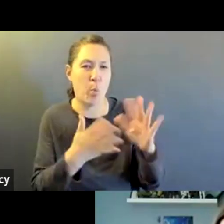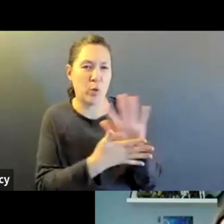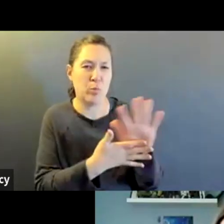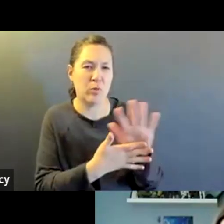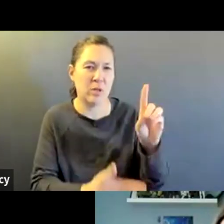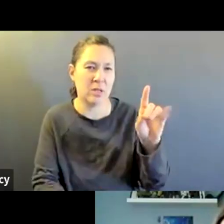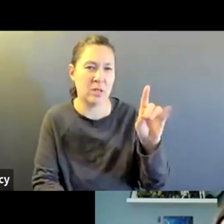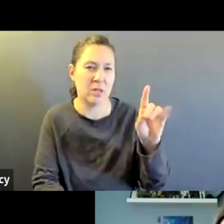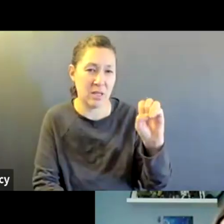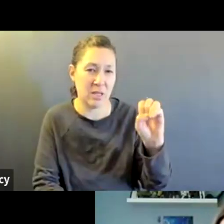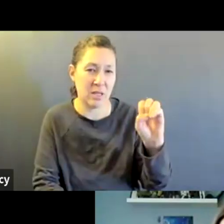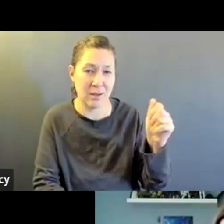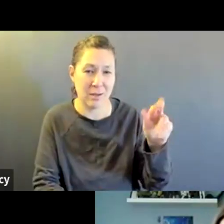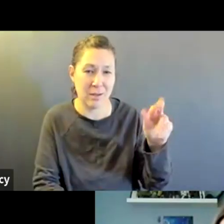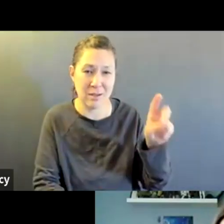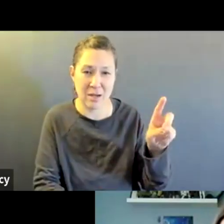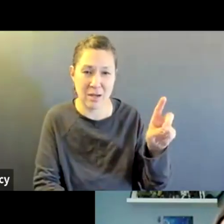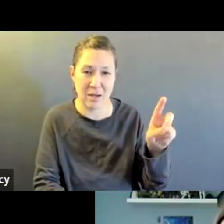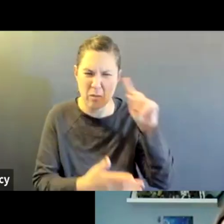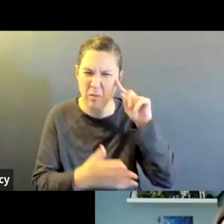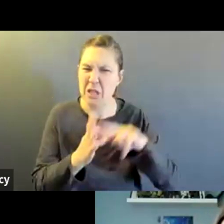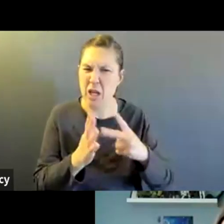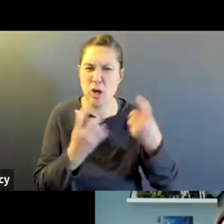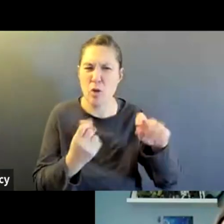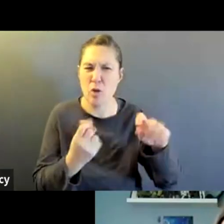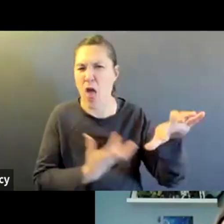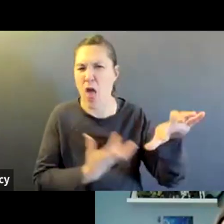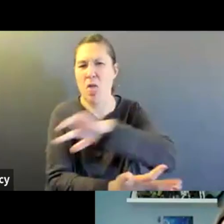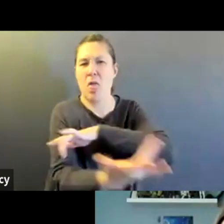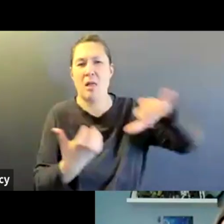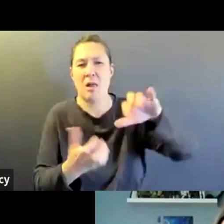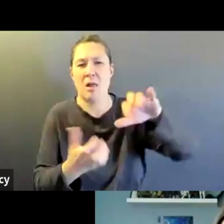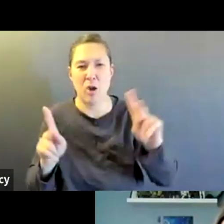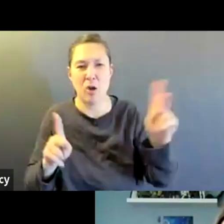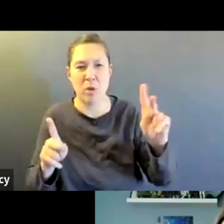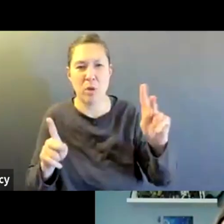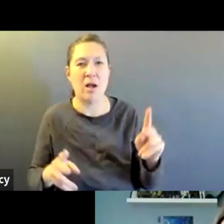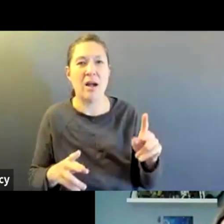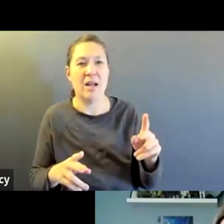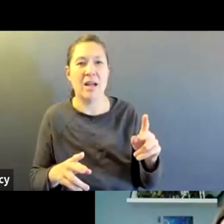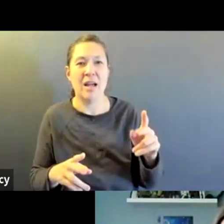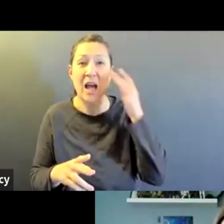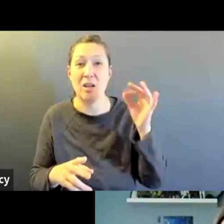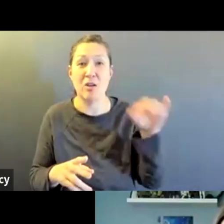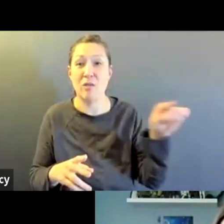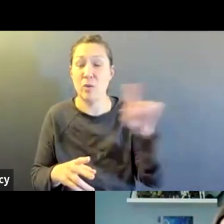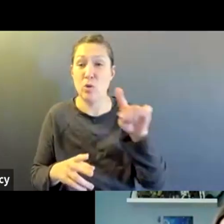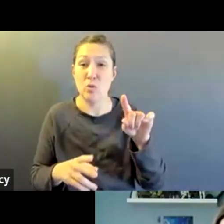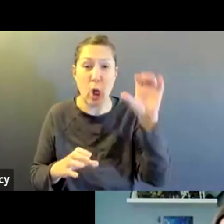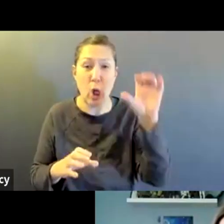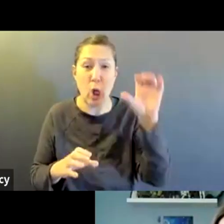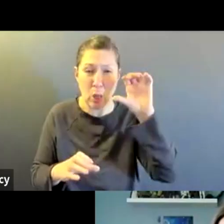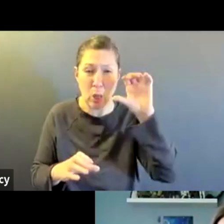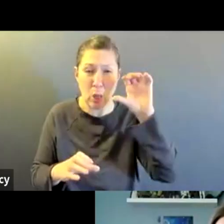even a tsunami. And we don't know when people came here for answers, and did we give you the answers you came here for? We don't know. But here's what